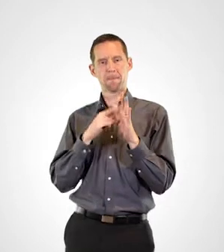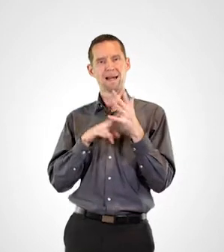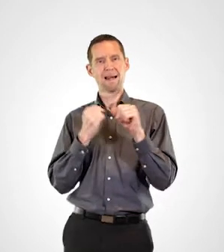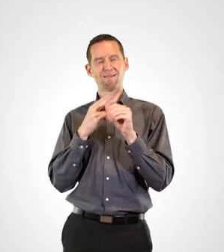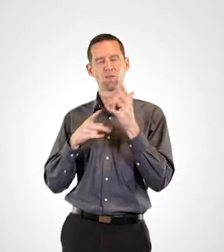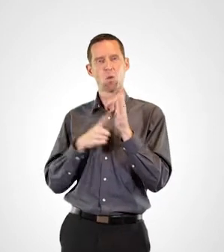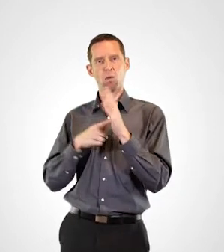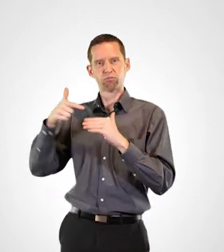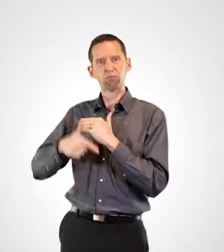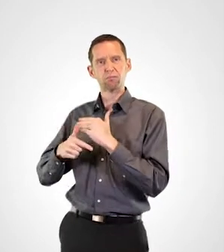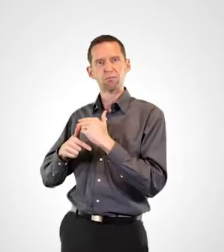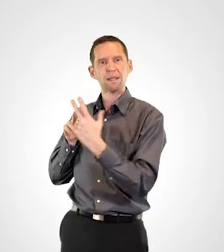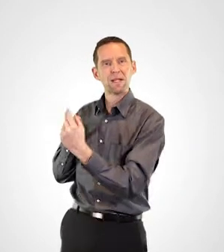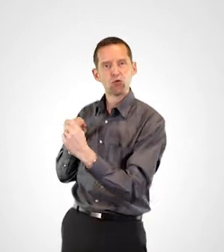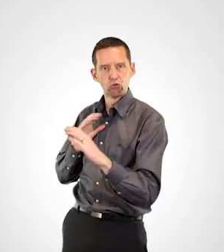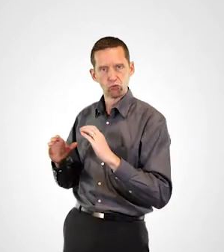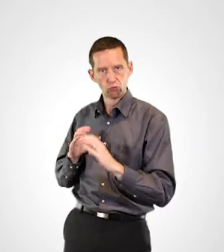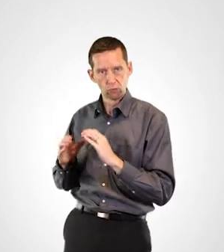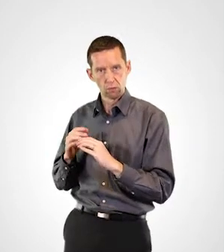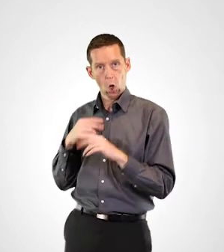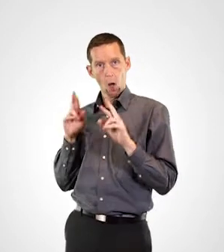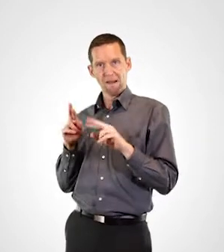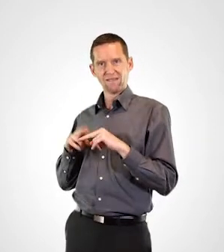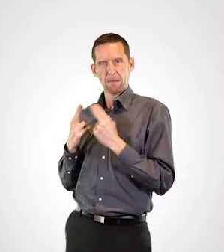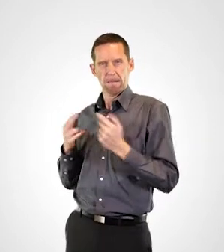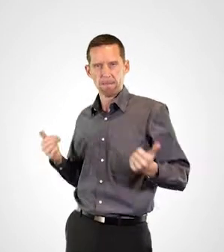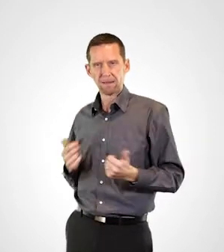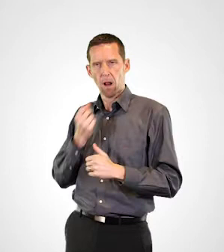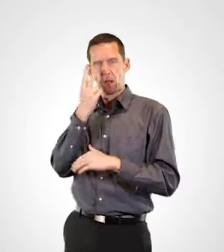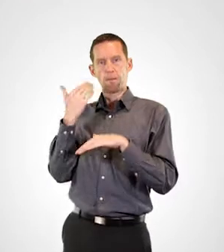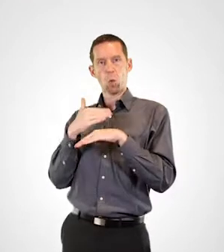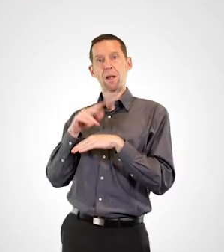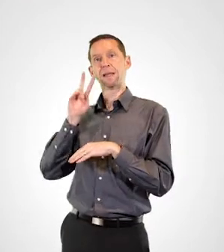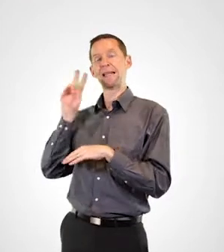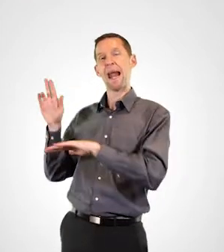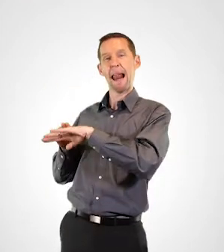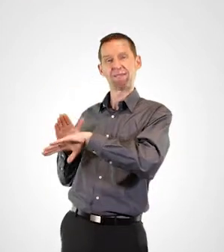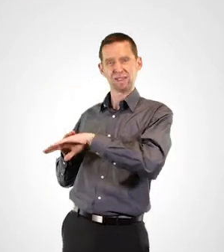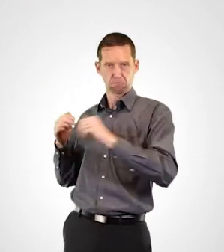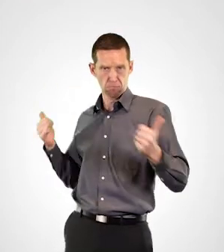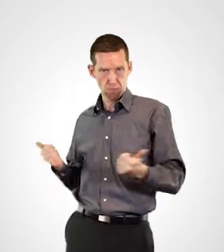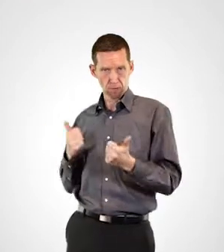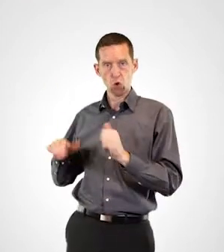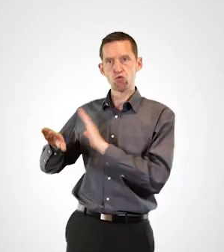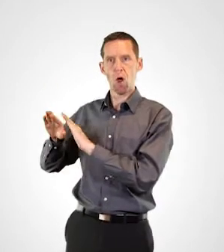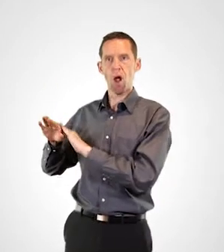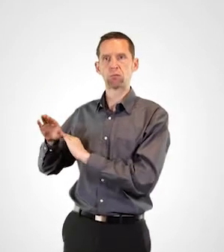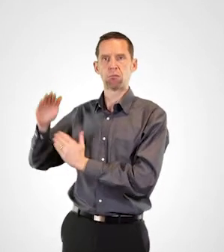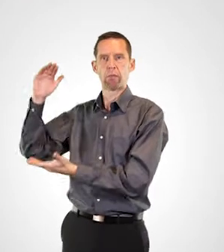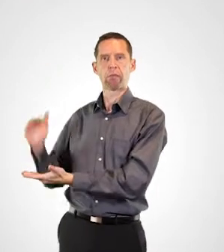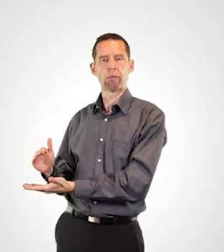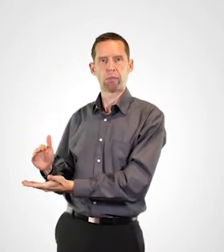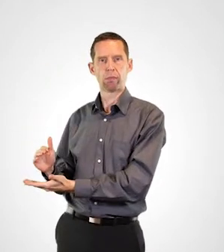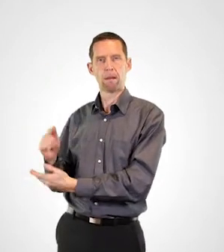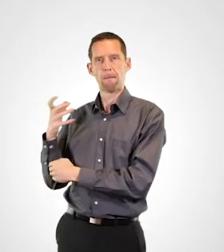the whole day, to the extent possible that the families can do it, is lots of that. You see a lot on the left. You don't see quite as much on the right.